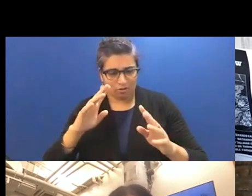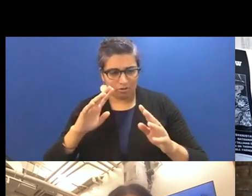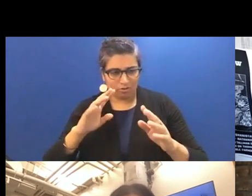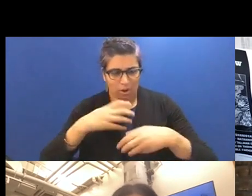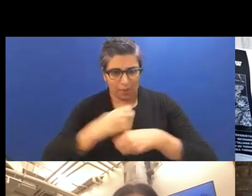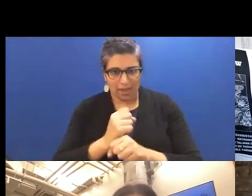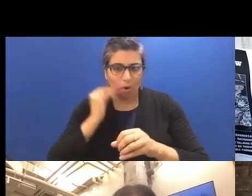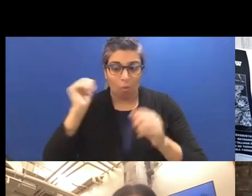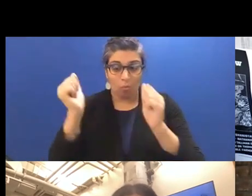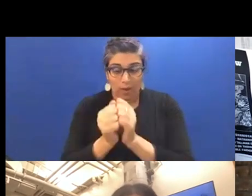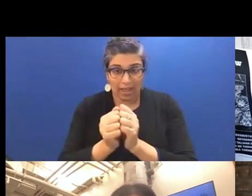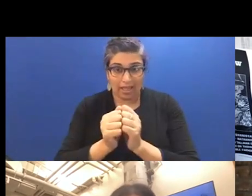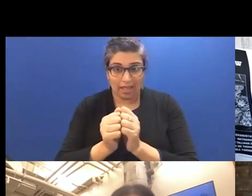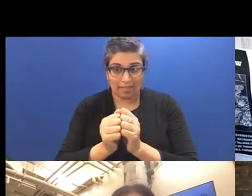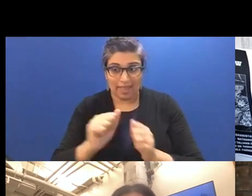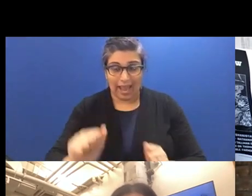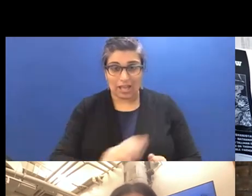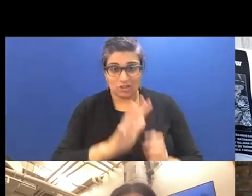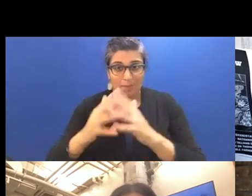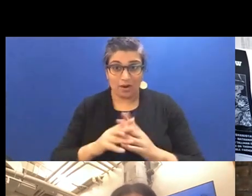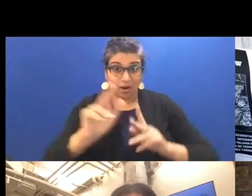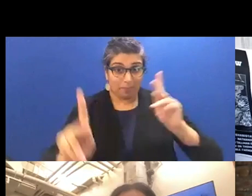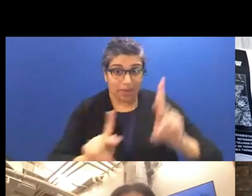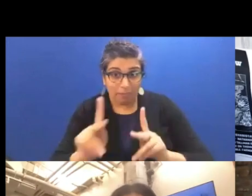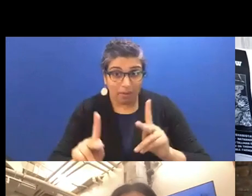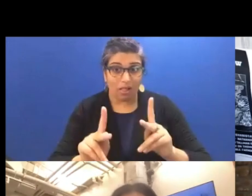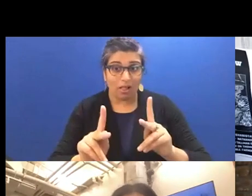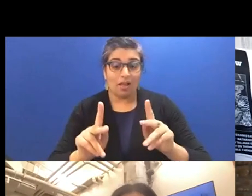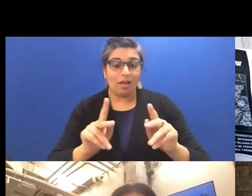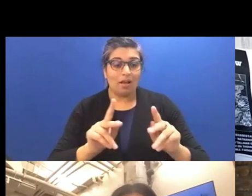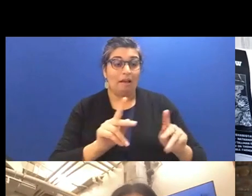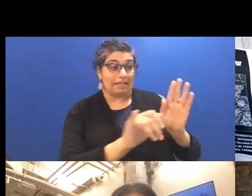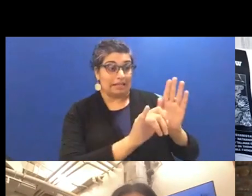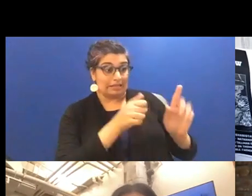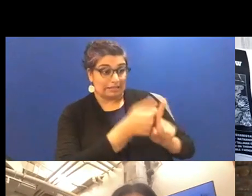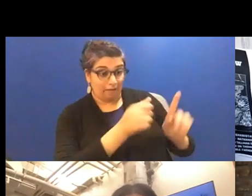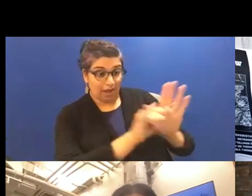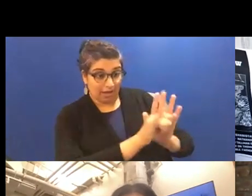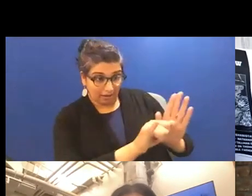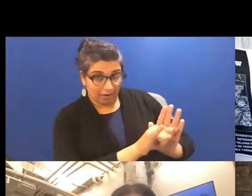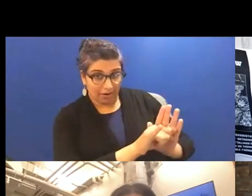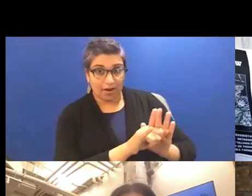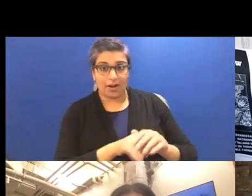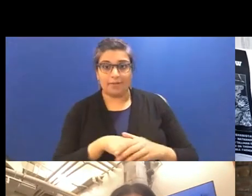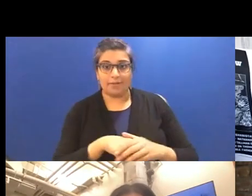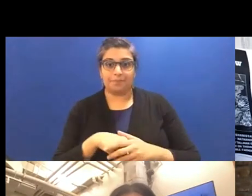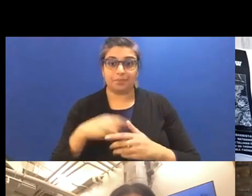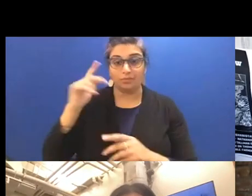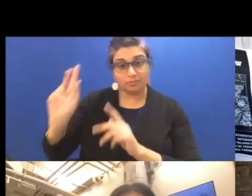Asian American people, folks who self-identify as such? And, for